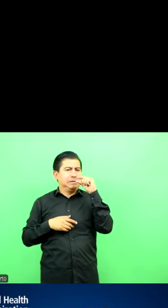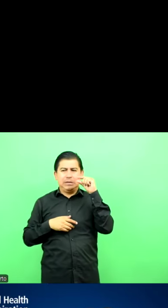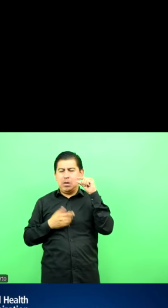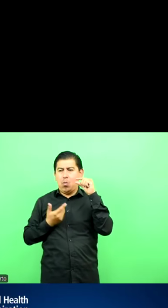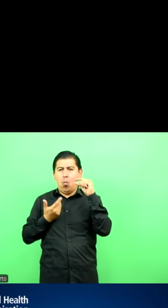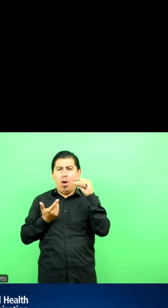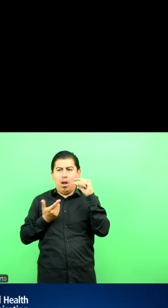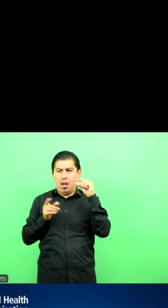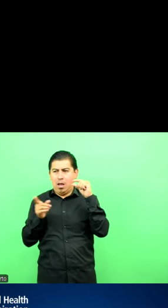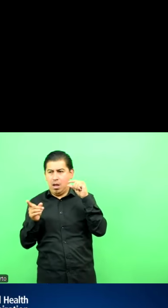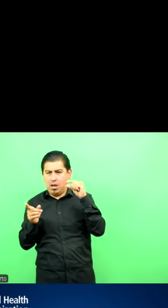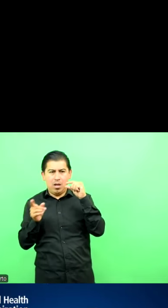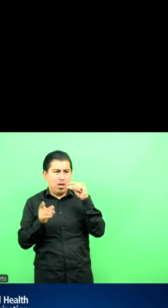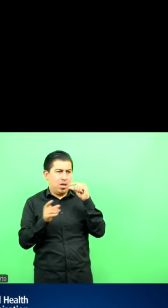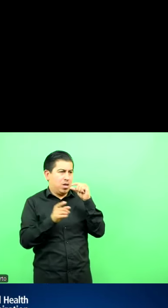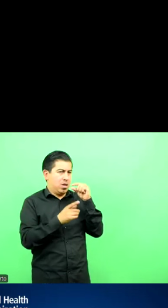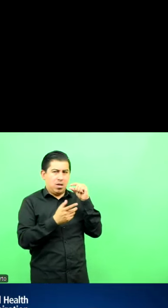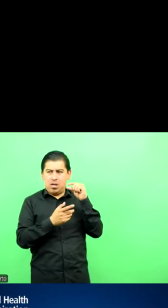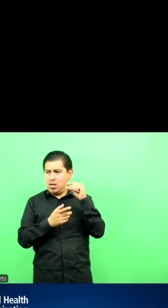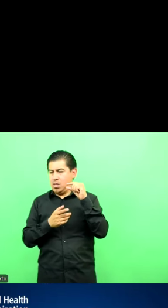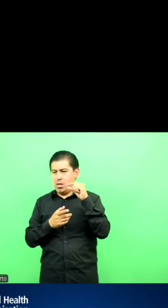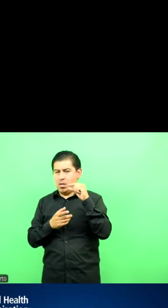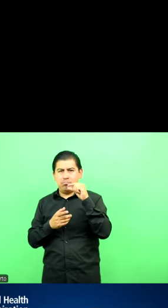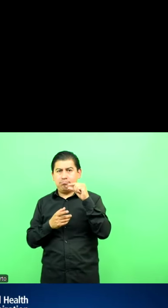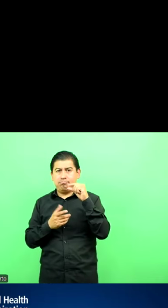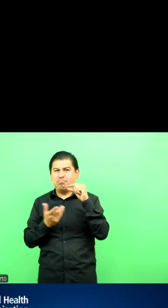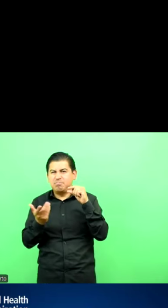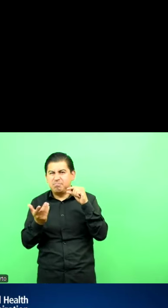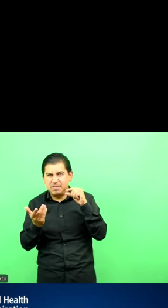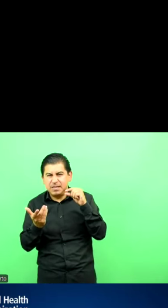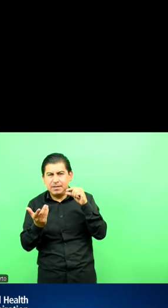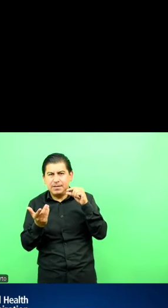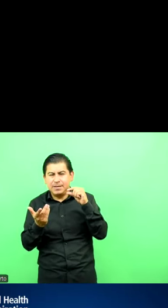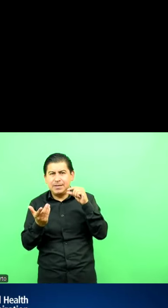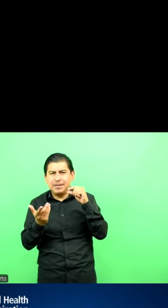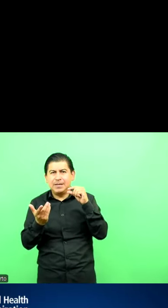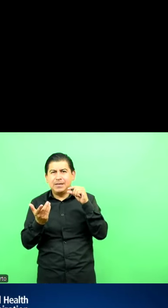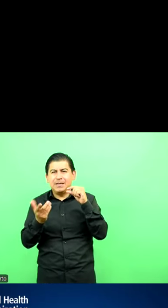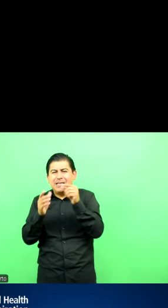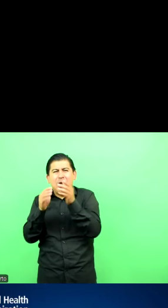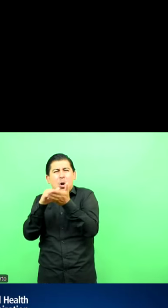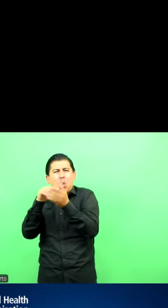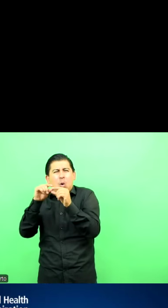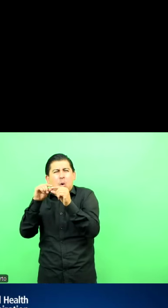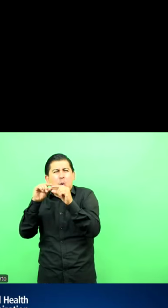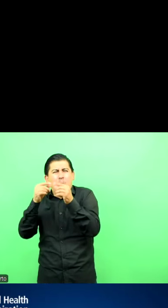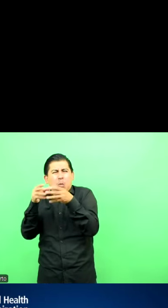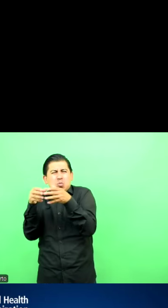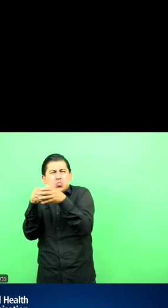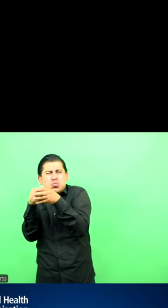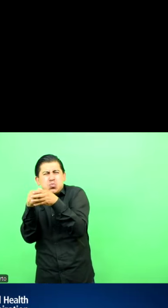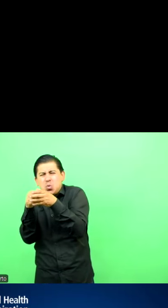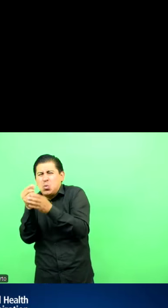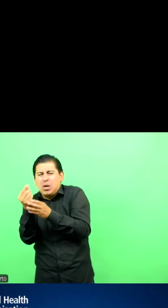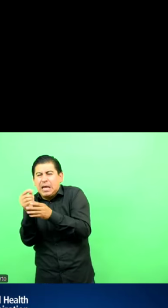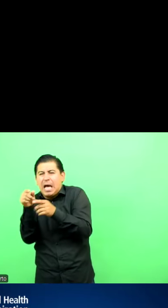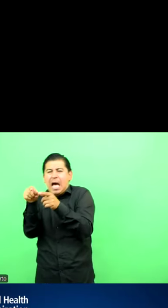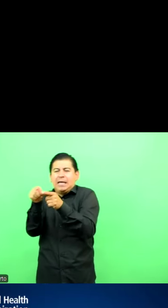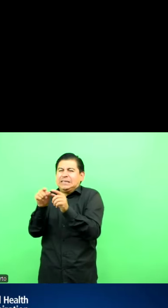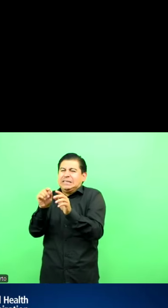And I have seen it in many instances. So that's a reason we should be very, very particular to ensure that all